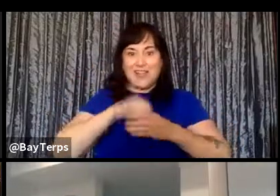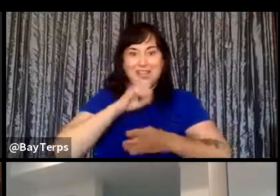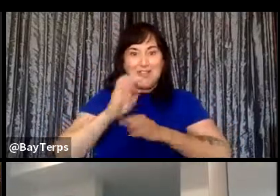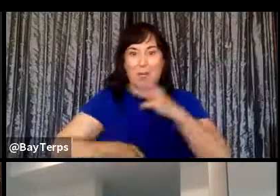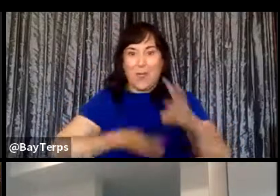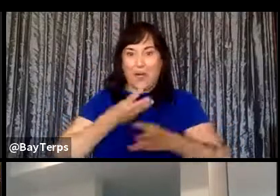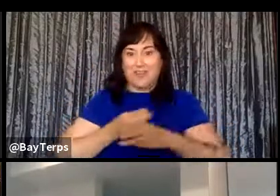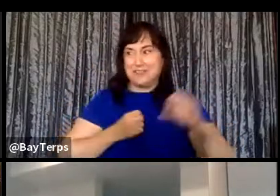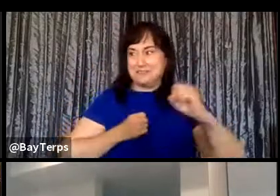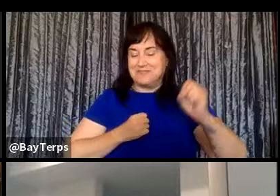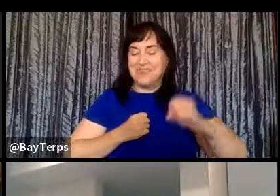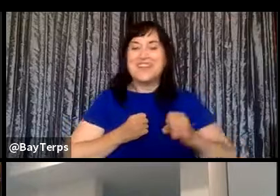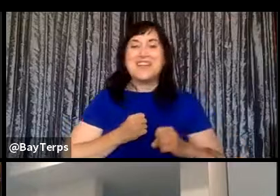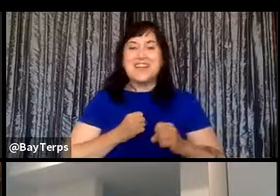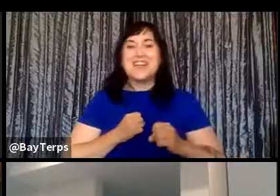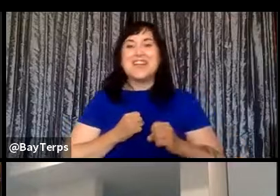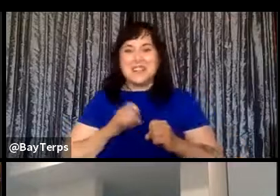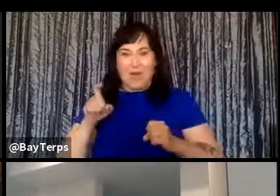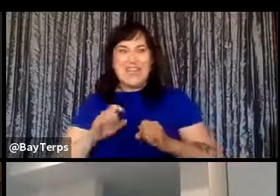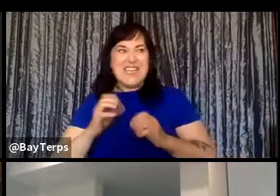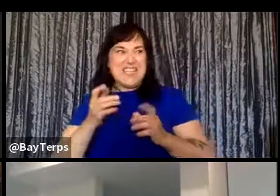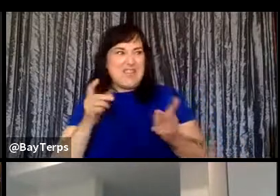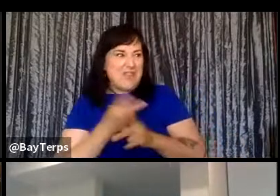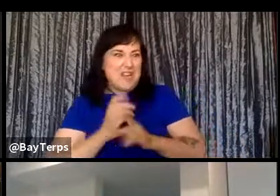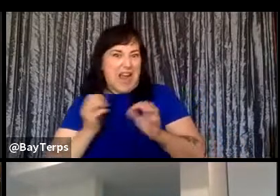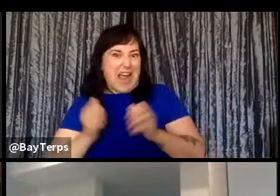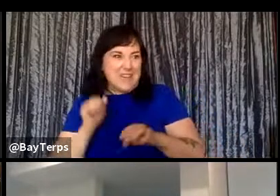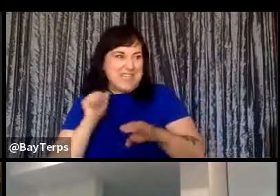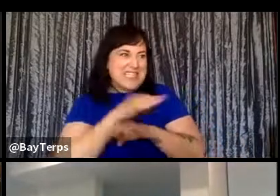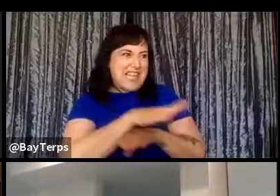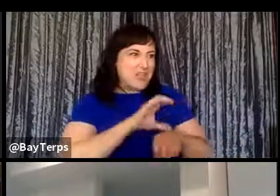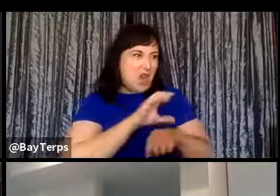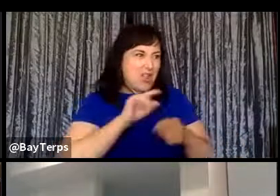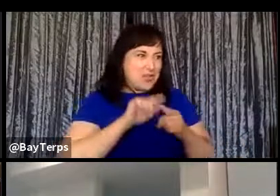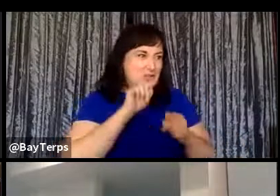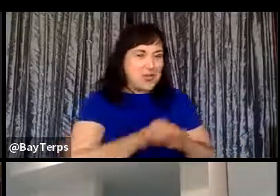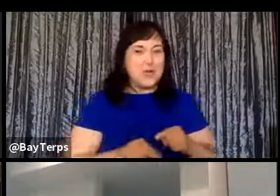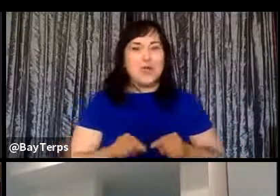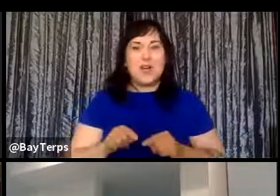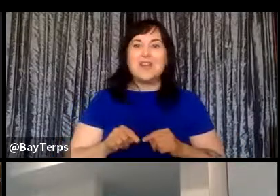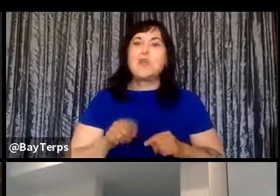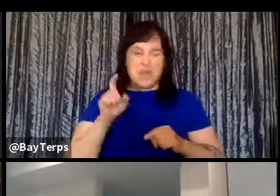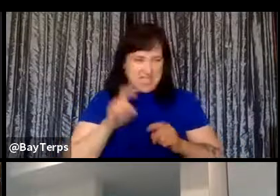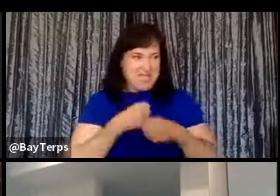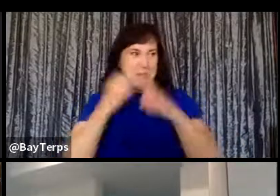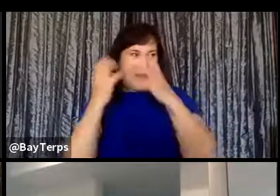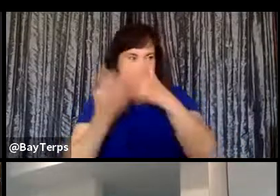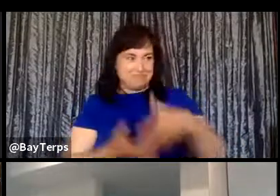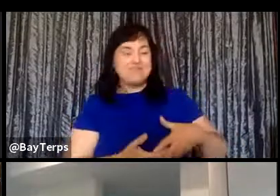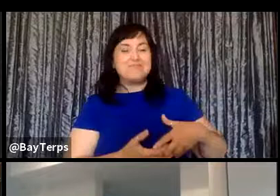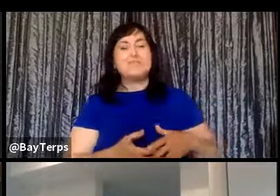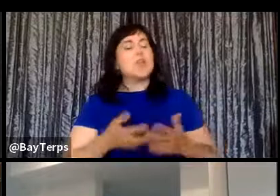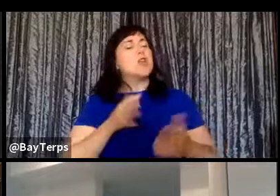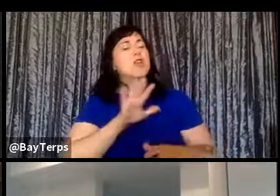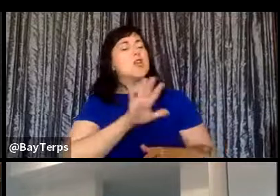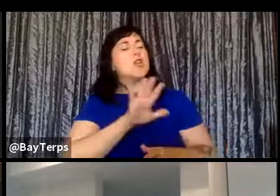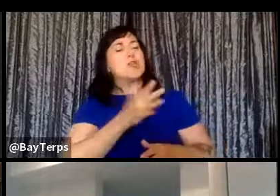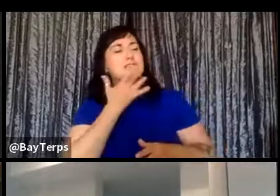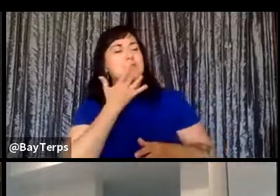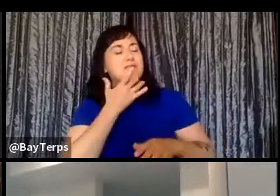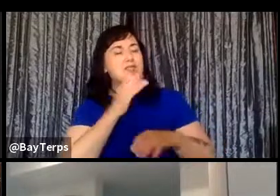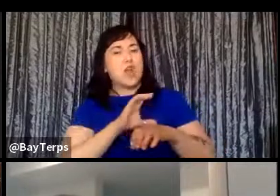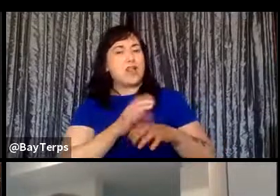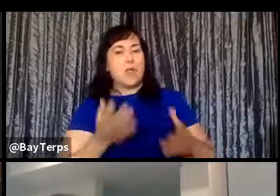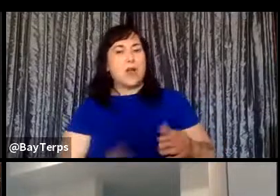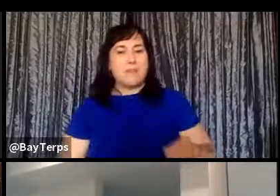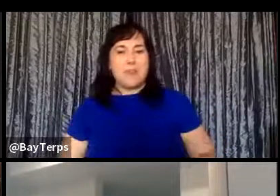way to get chocolate over to you, Danielle, okay? So yes. We need to make this happen. What chocolate do you like, Danielle?